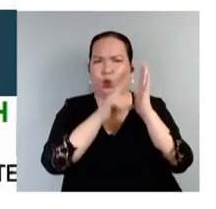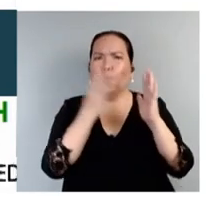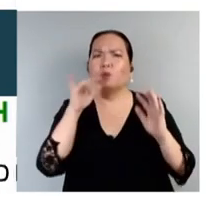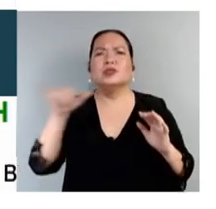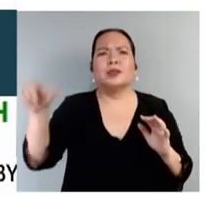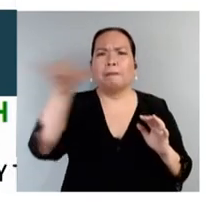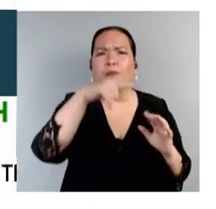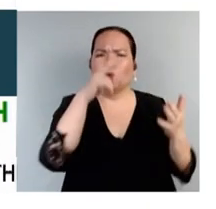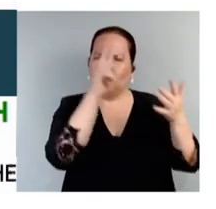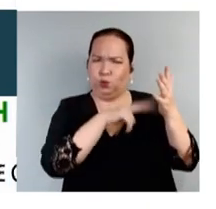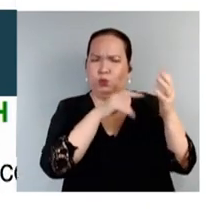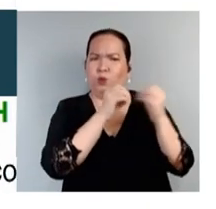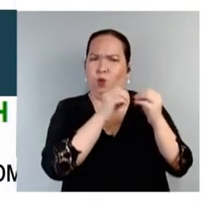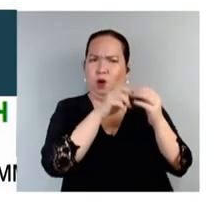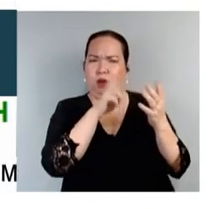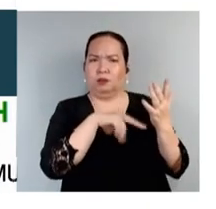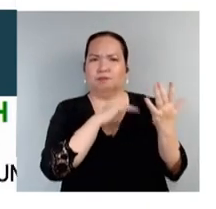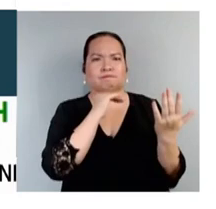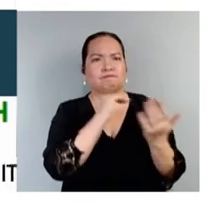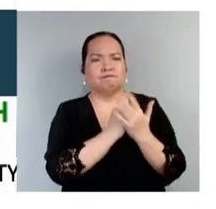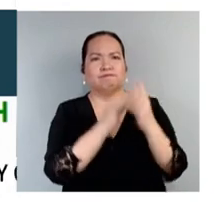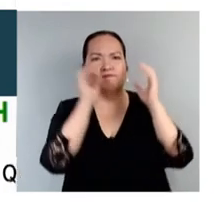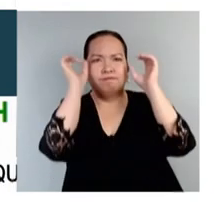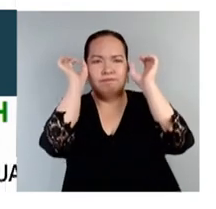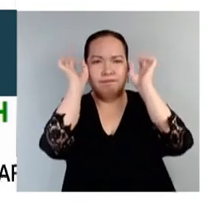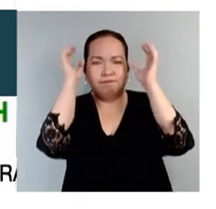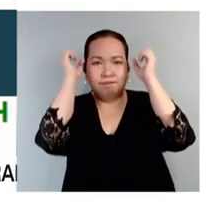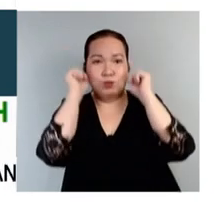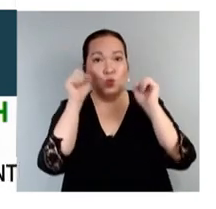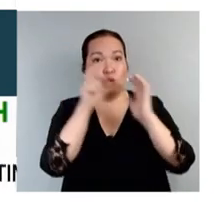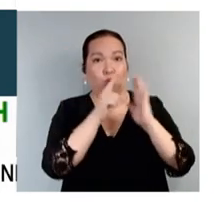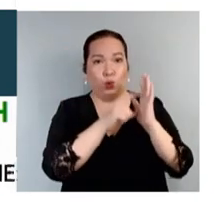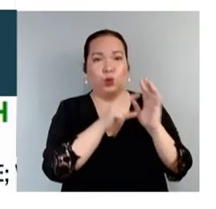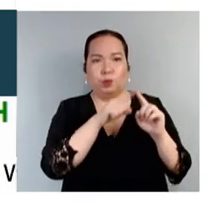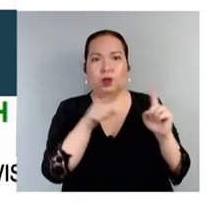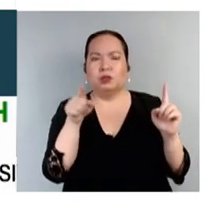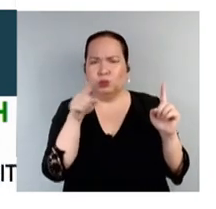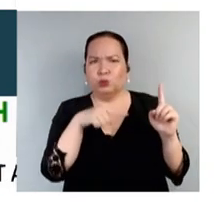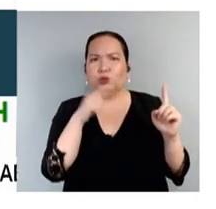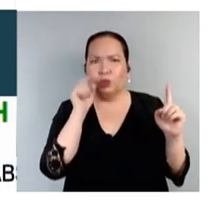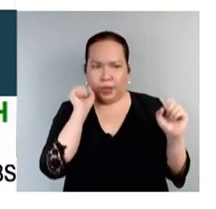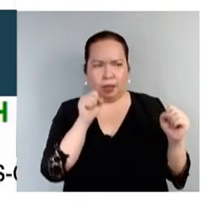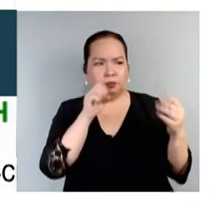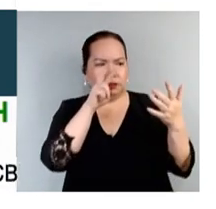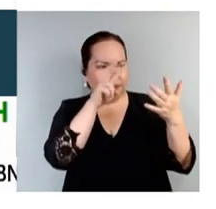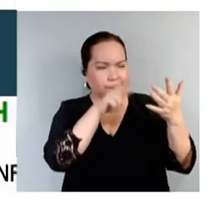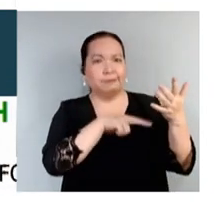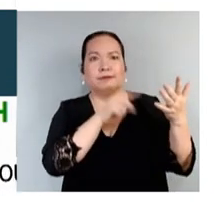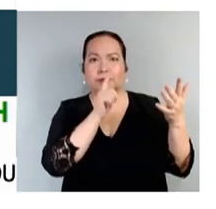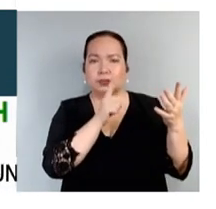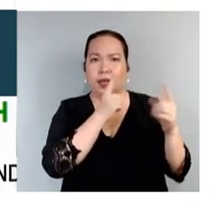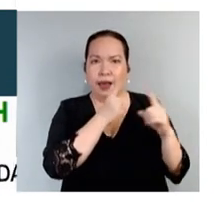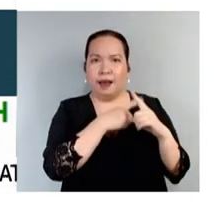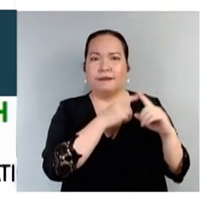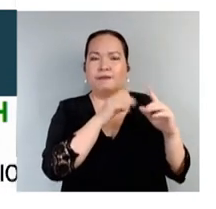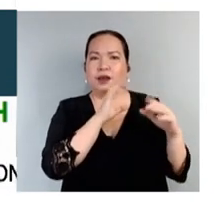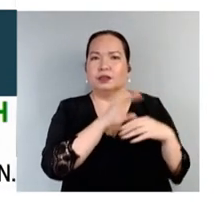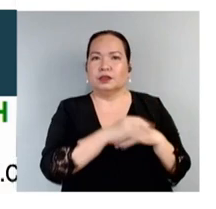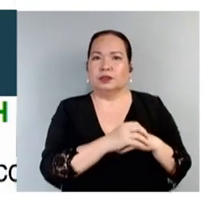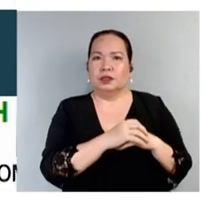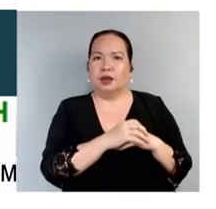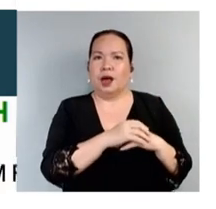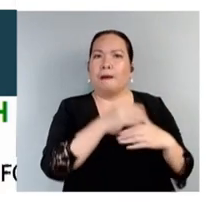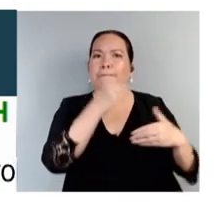law, you will not fail to understand and take note that there's a whole